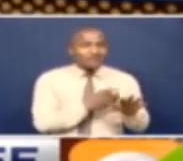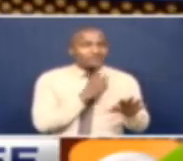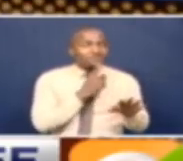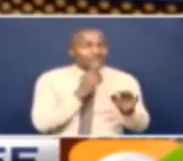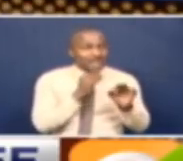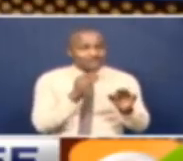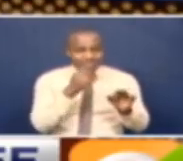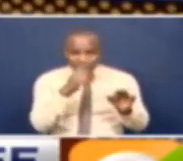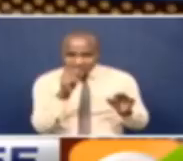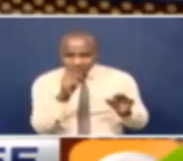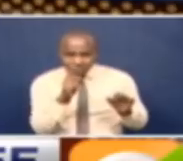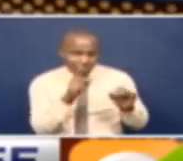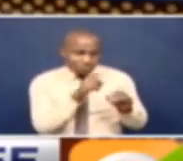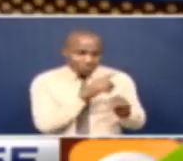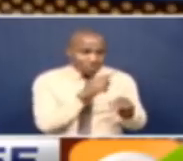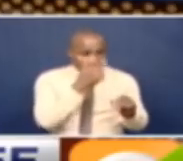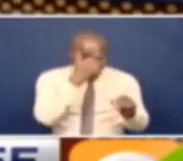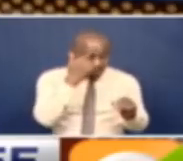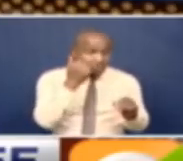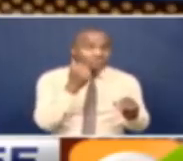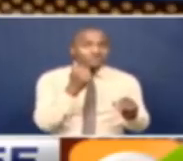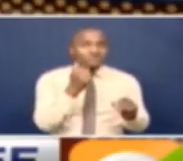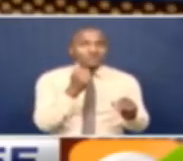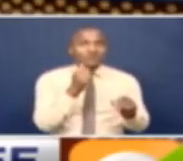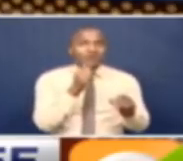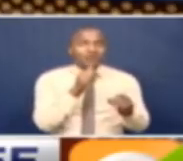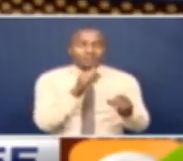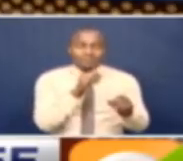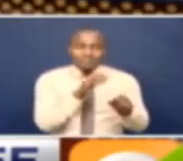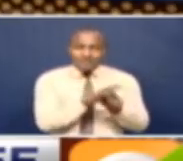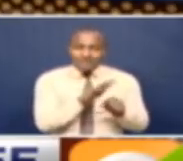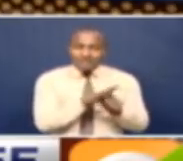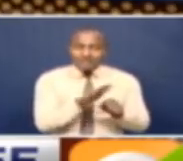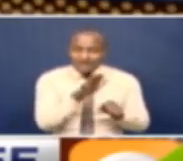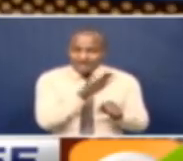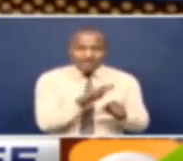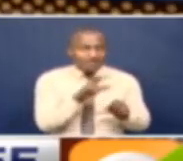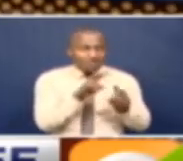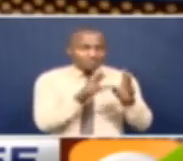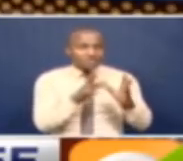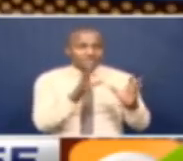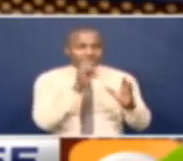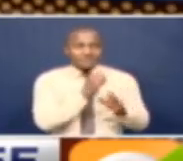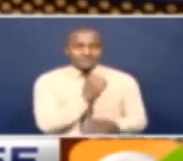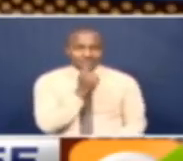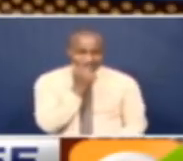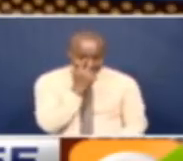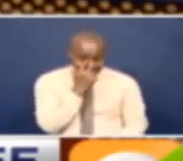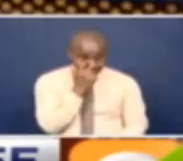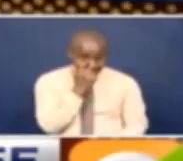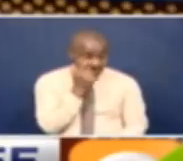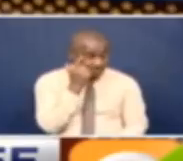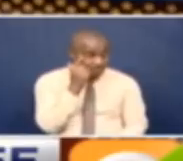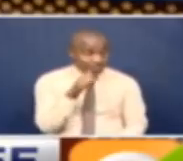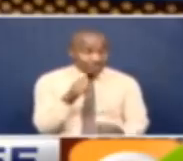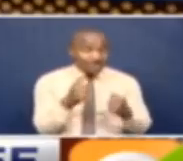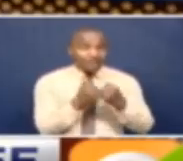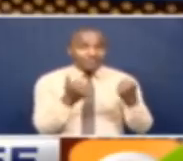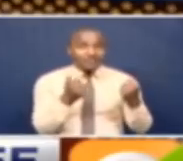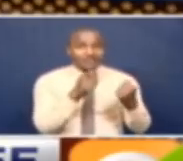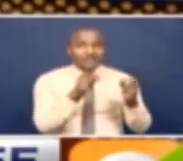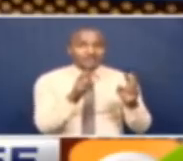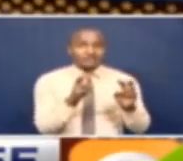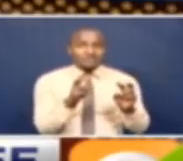and fair because of the absence of observers from other political parties or other candidates. So I think what happens, these matters now